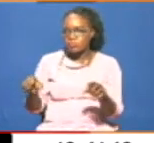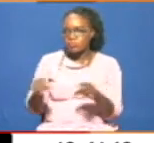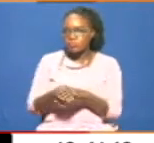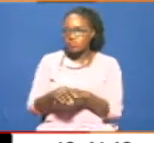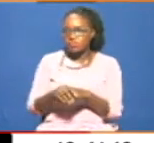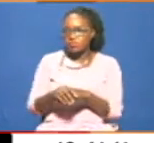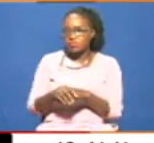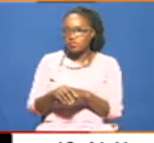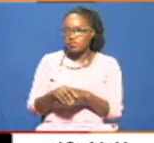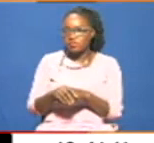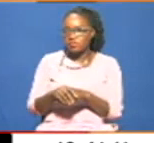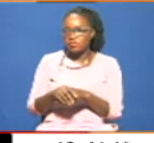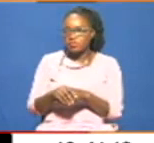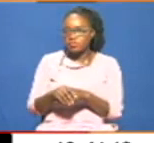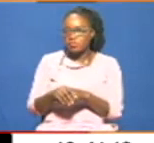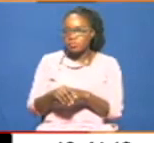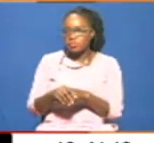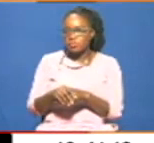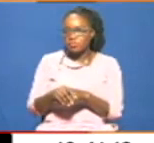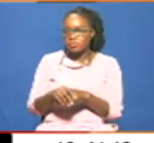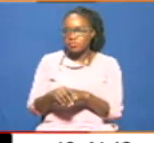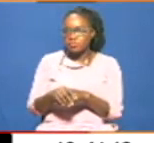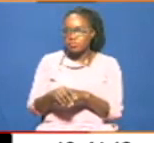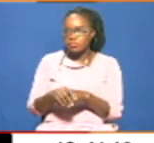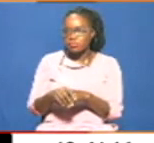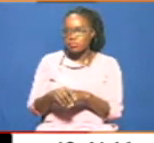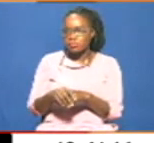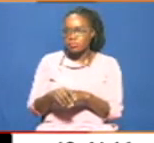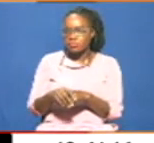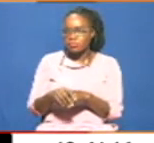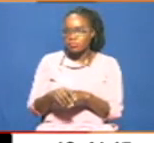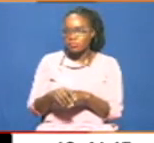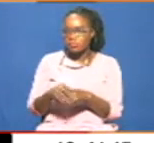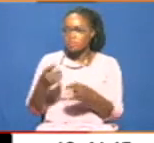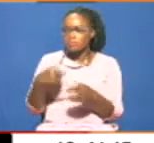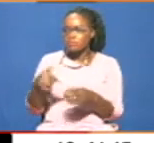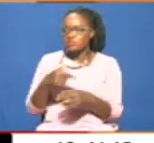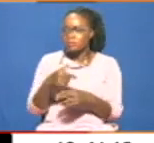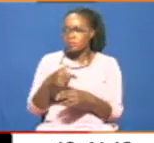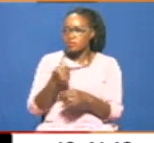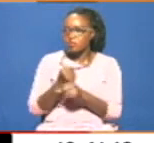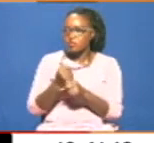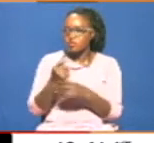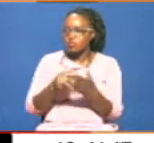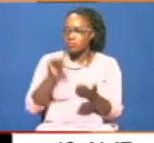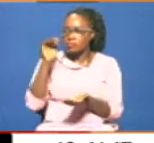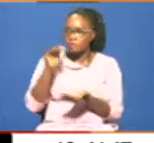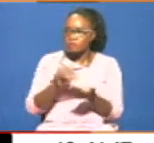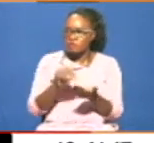what our products do is that they are reducing the amount